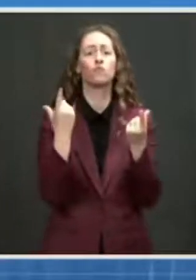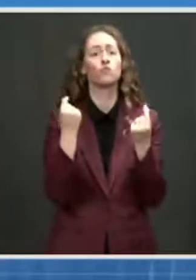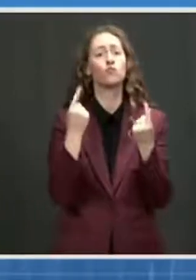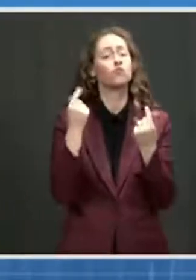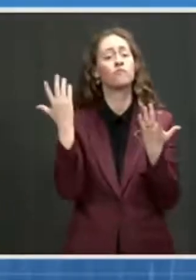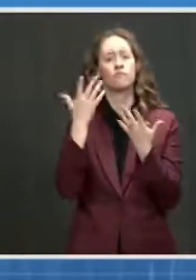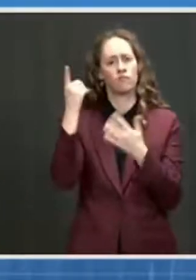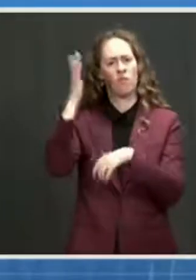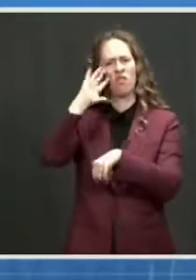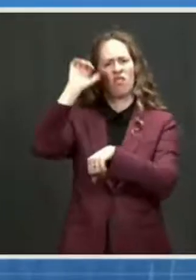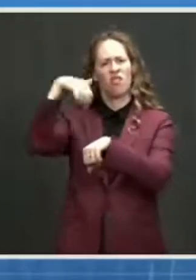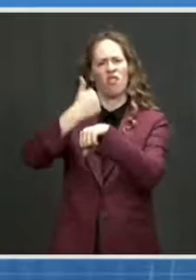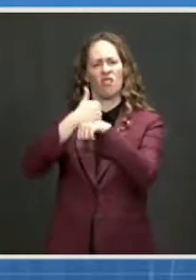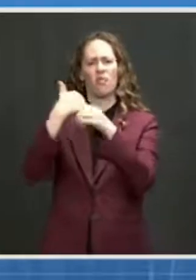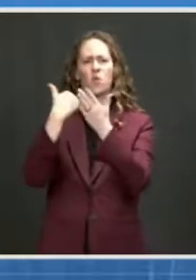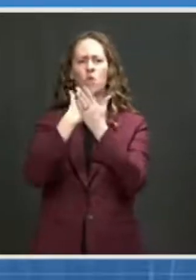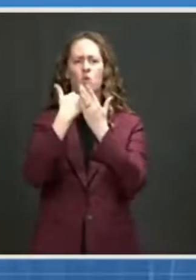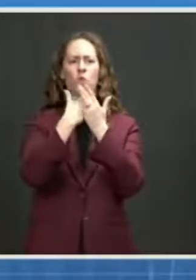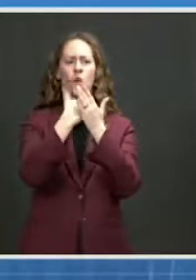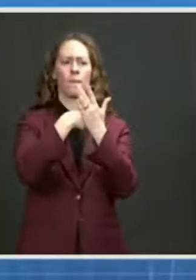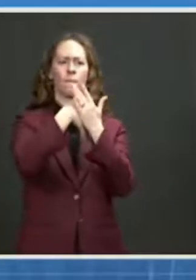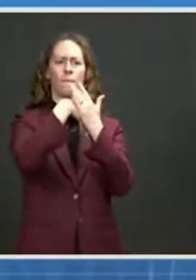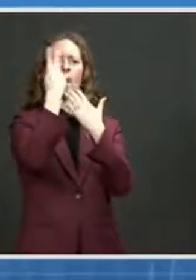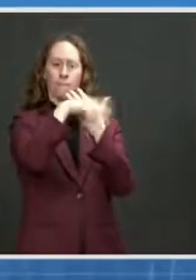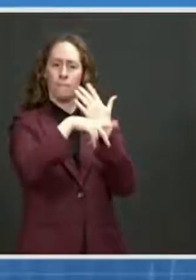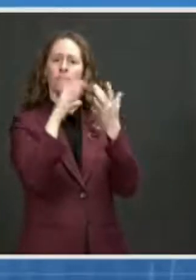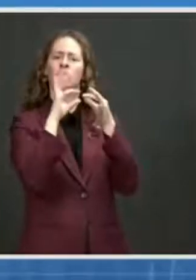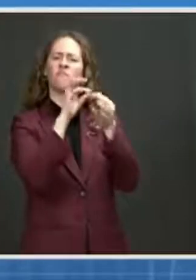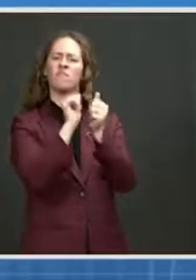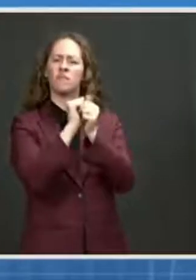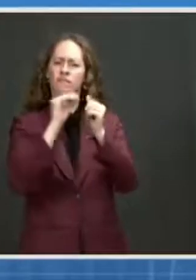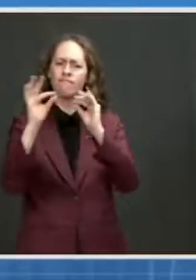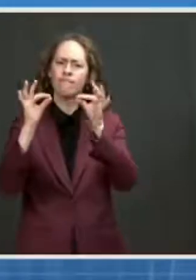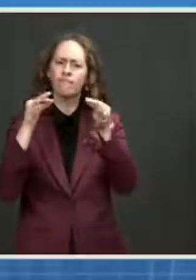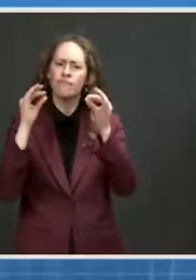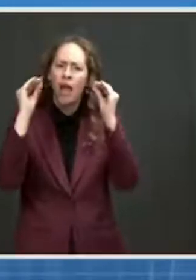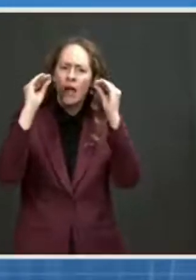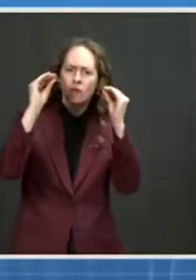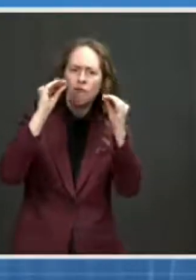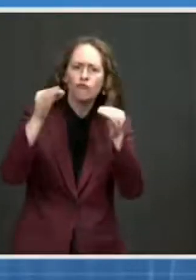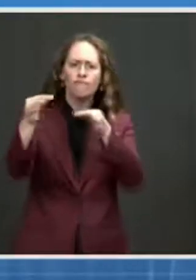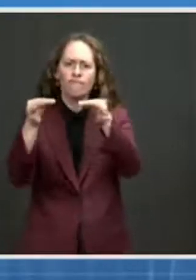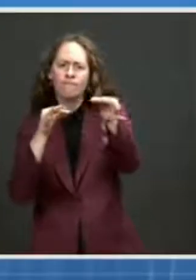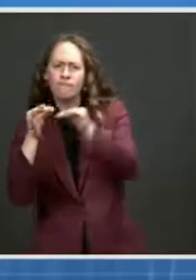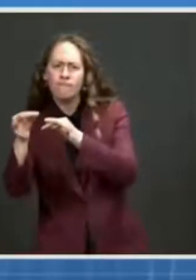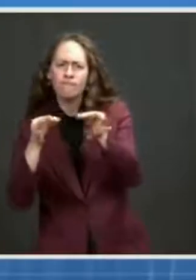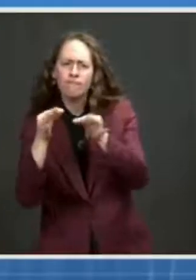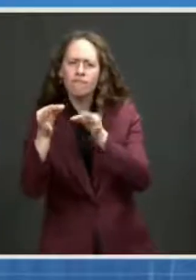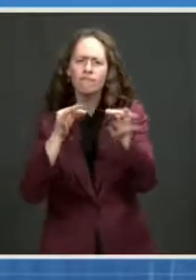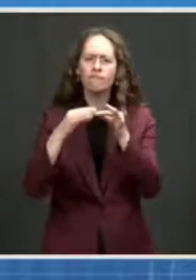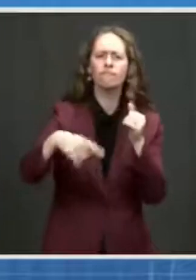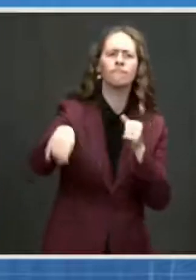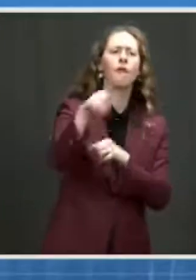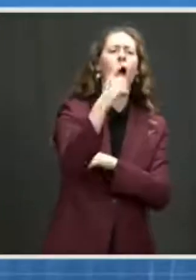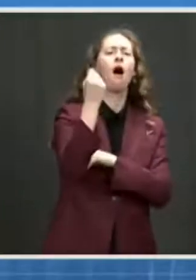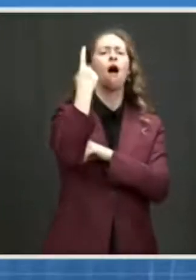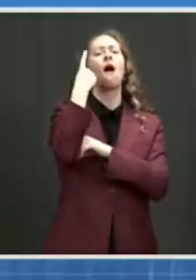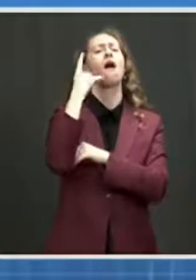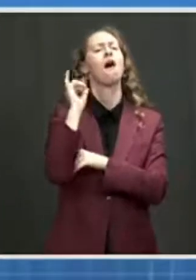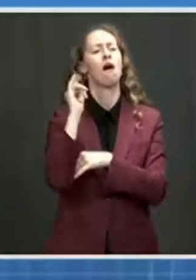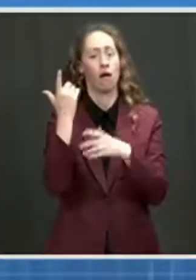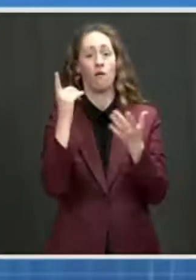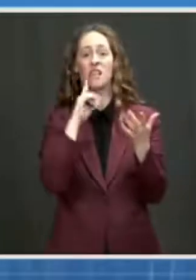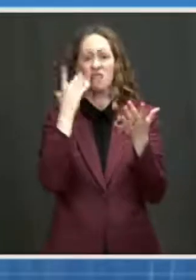vaccination education and outreach to 25 million Americans. More than half of them will get a call directly on their